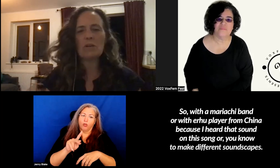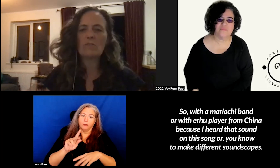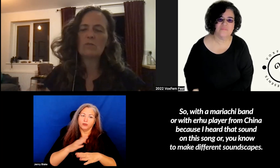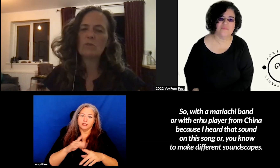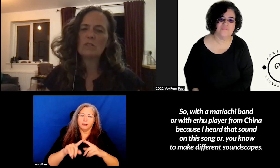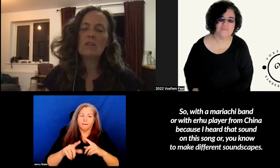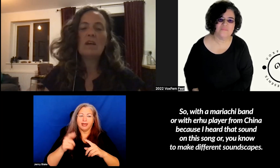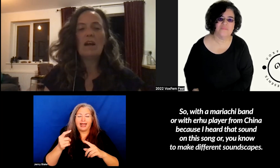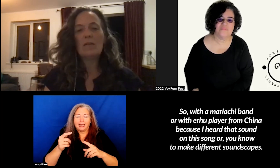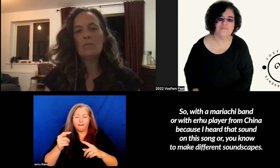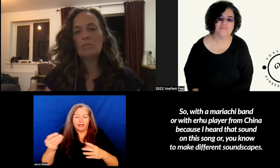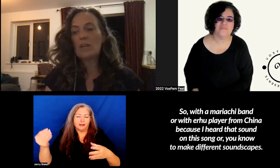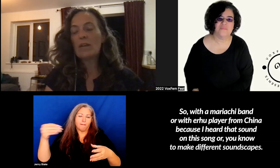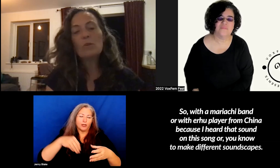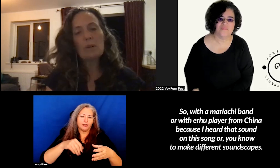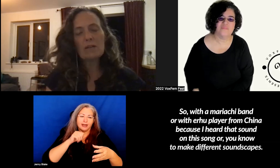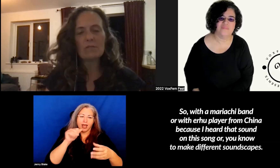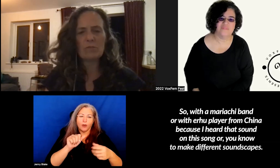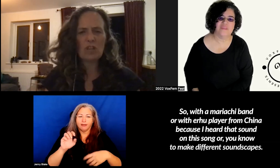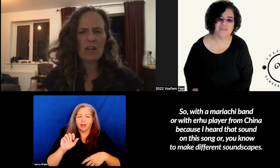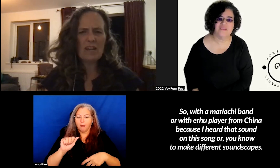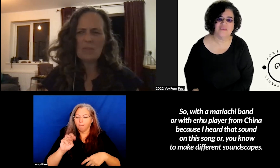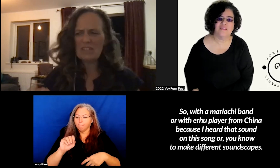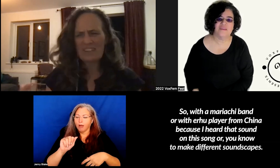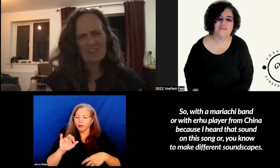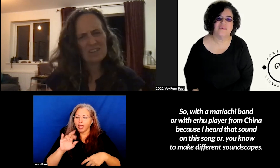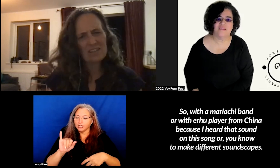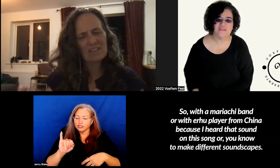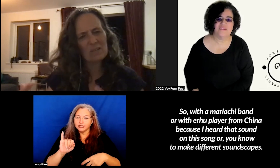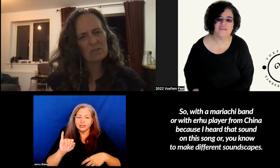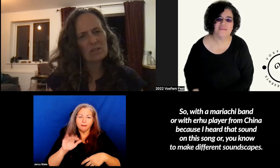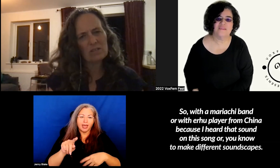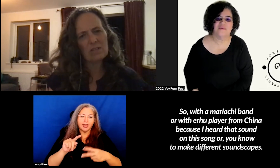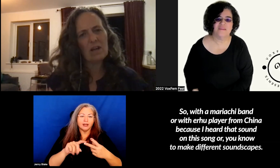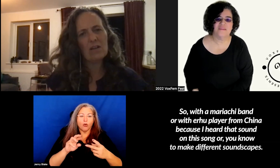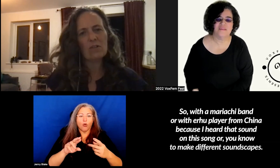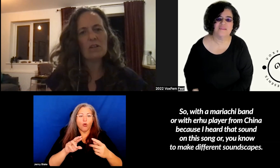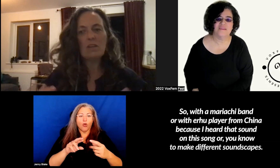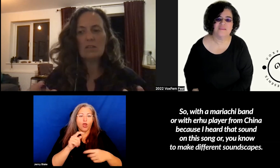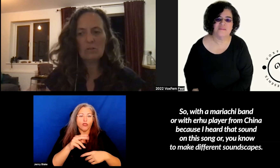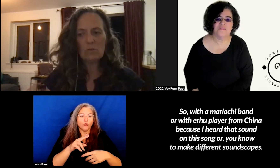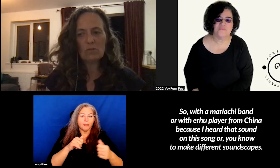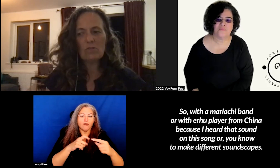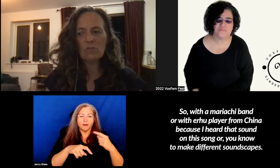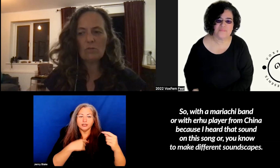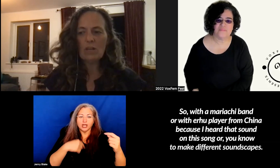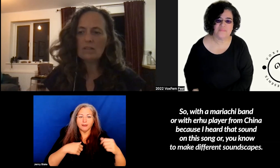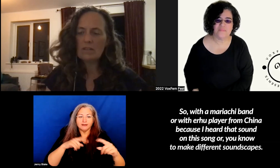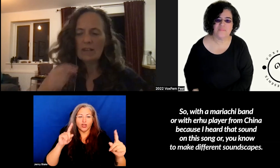mariachi band or with an erhu player from China, because I heard that sound on this song, or, you know,